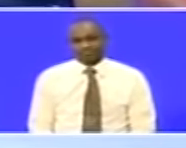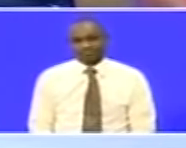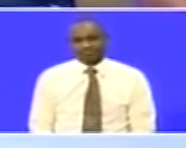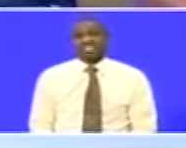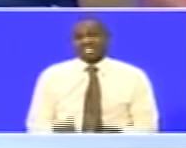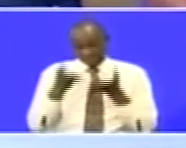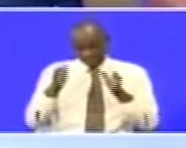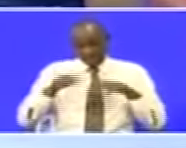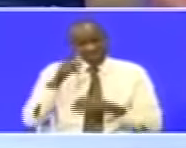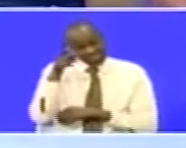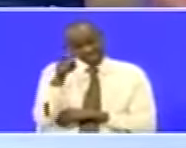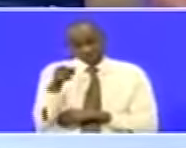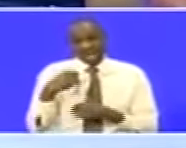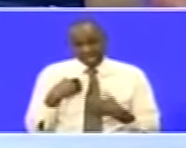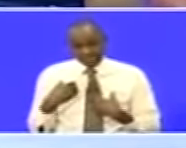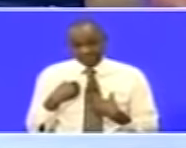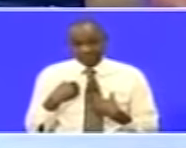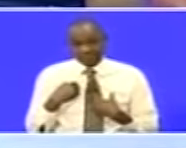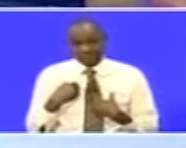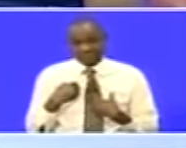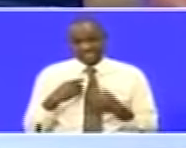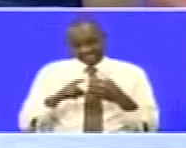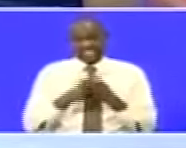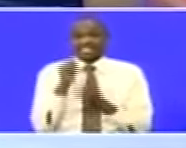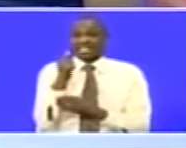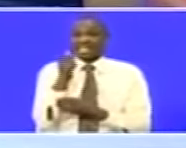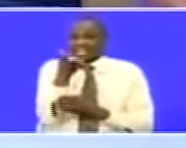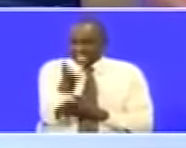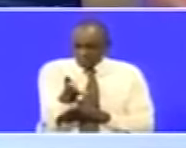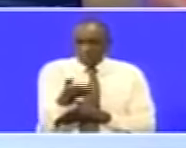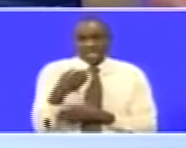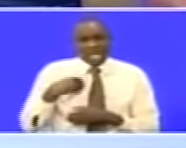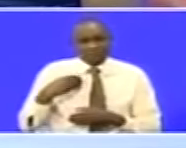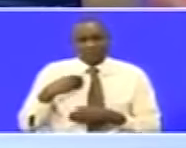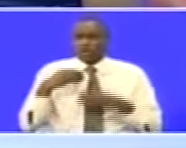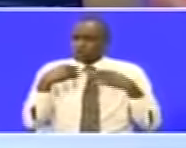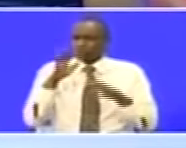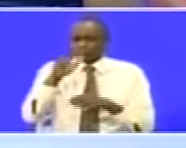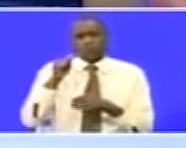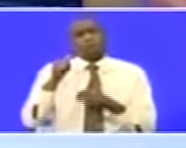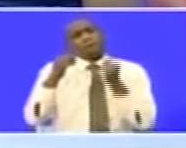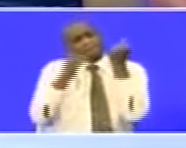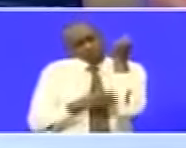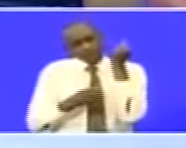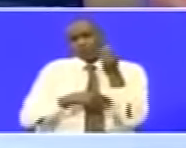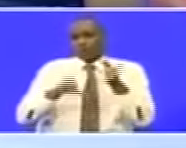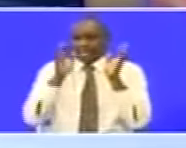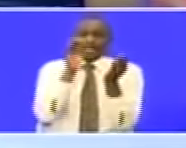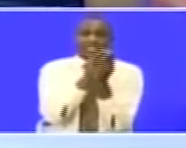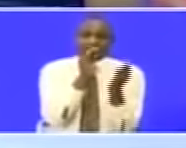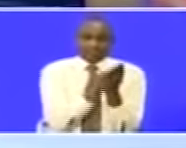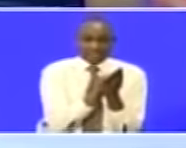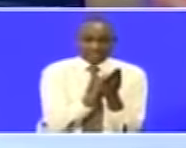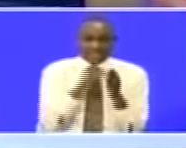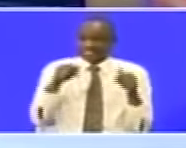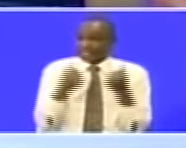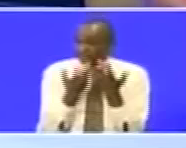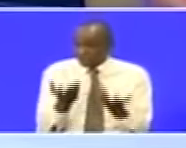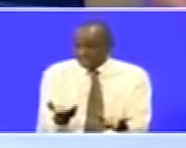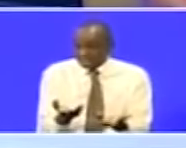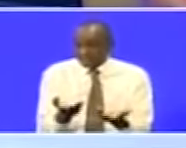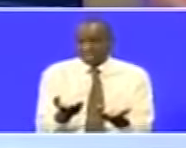Estate farming, nearly half of all crops harvested in Kenya are thrown away or lost due to poor handling and storage. This, no doubt,